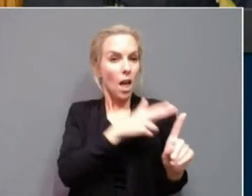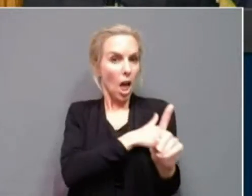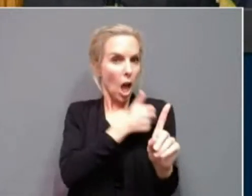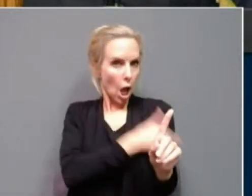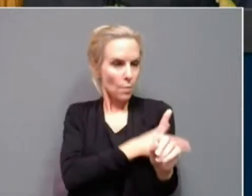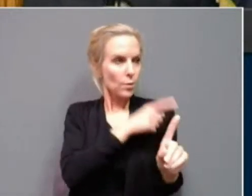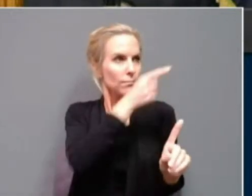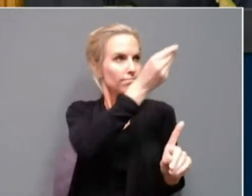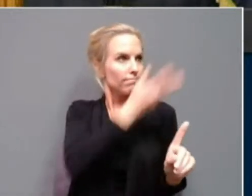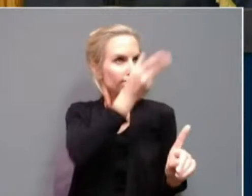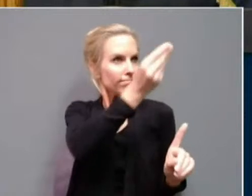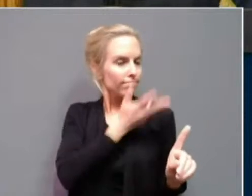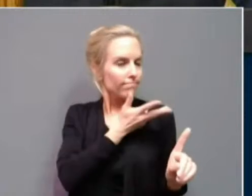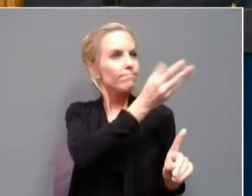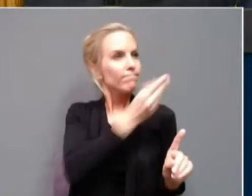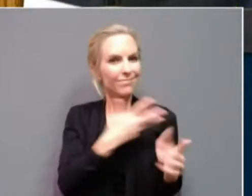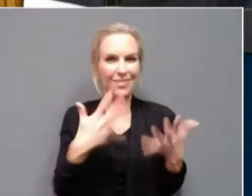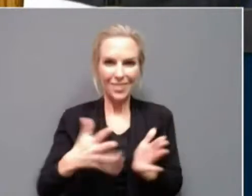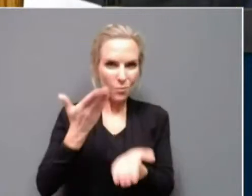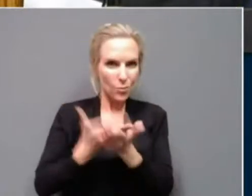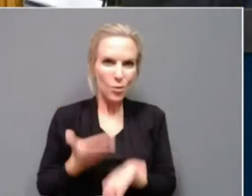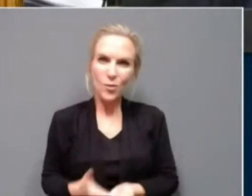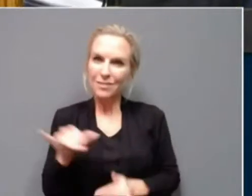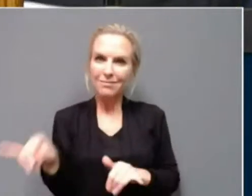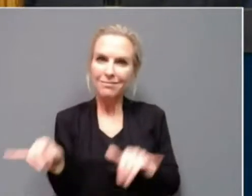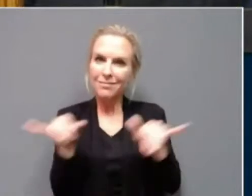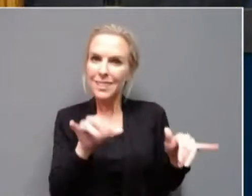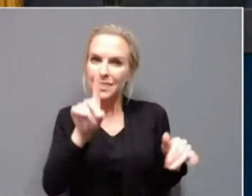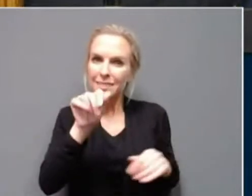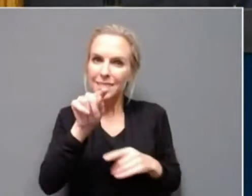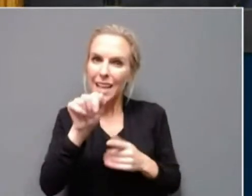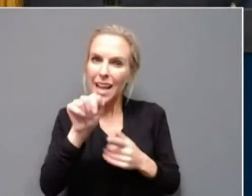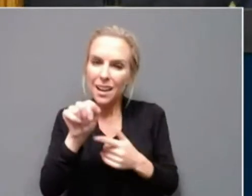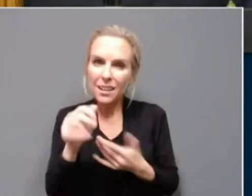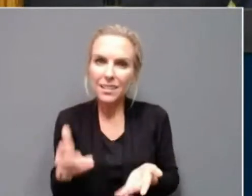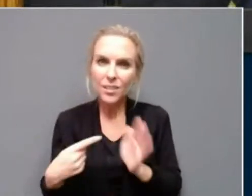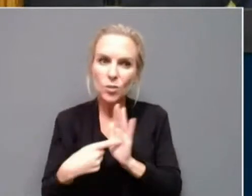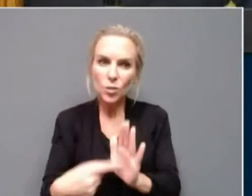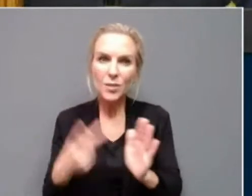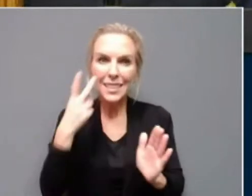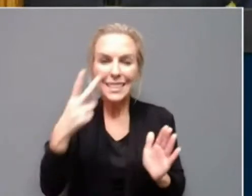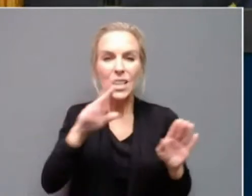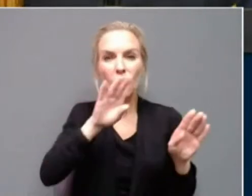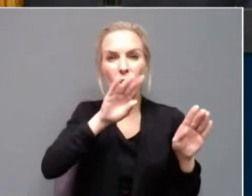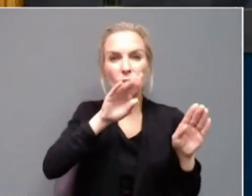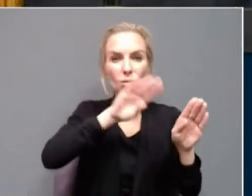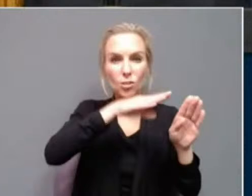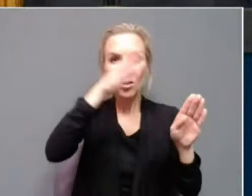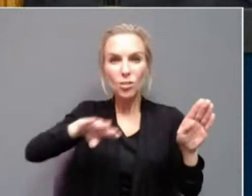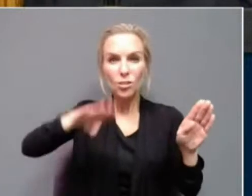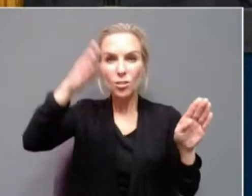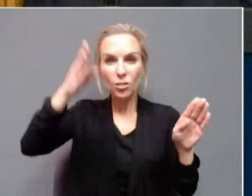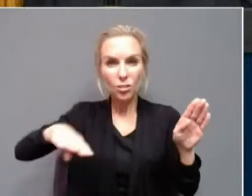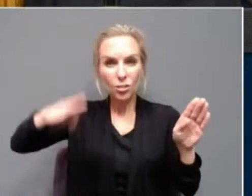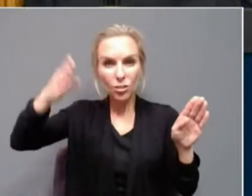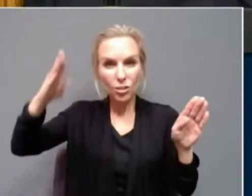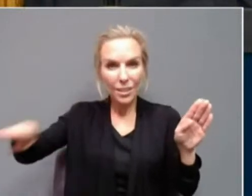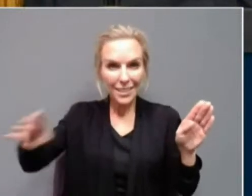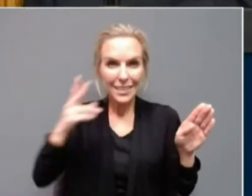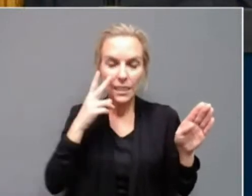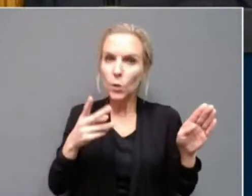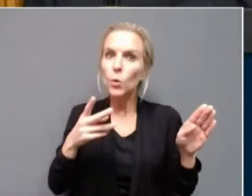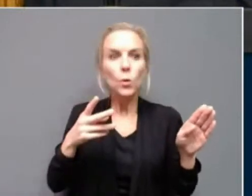data. Let's show again the graphs. I mean, I've never had a line graph that's worried me more than the